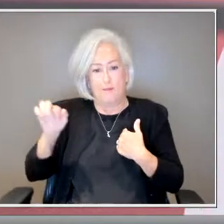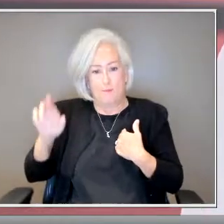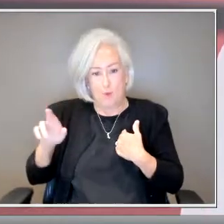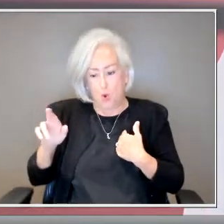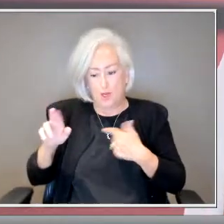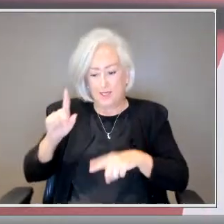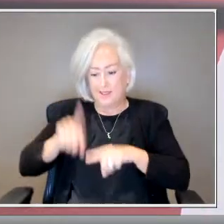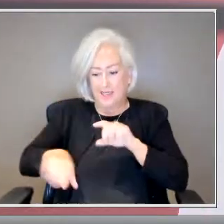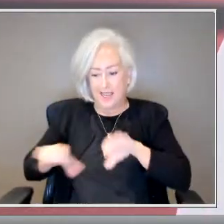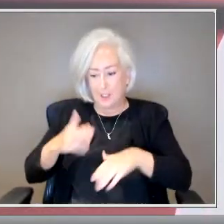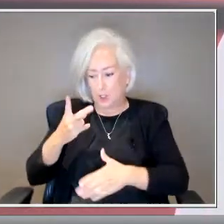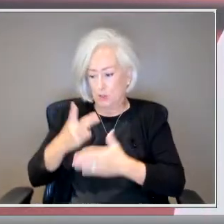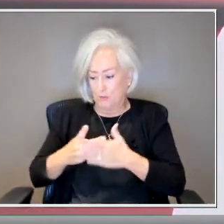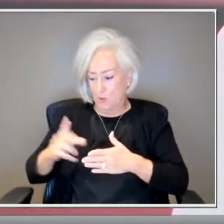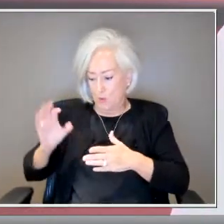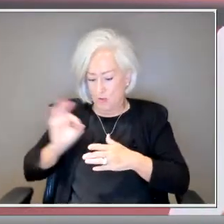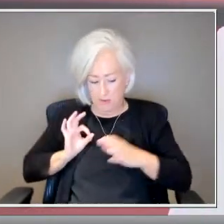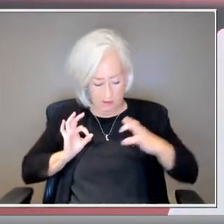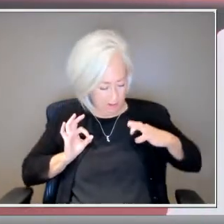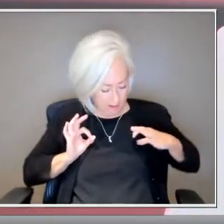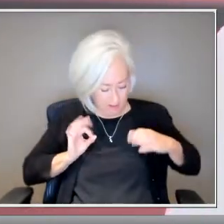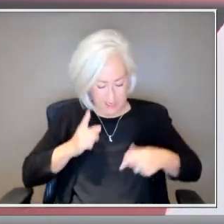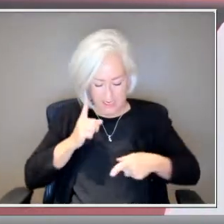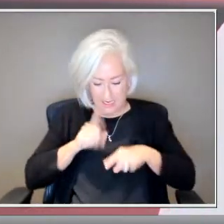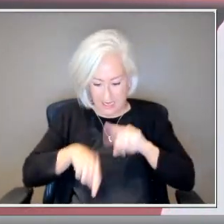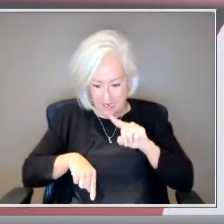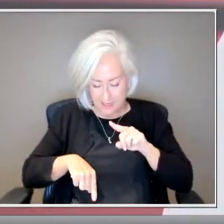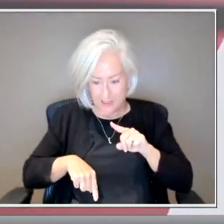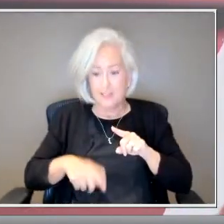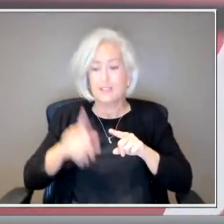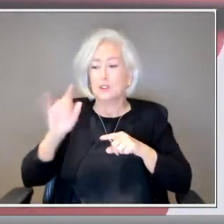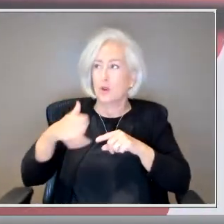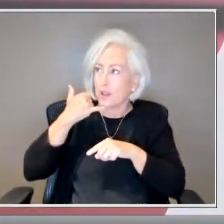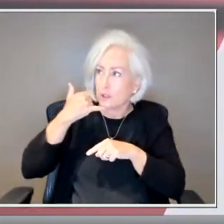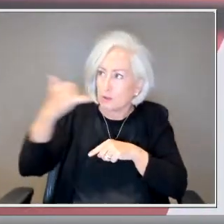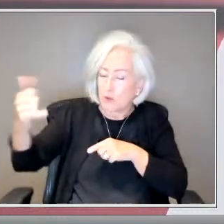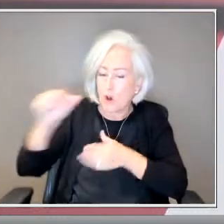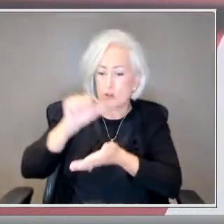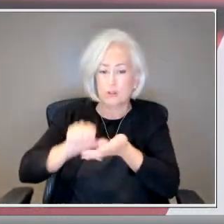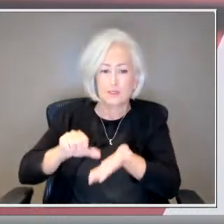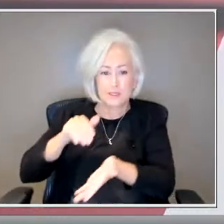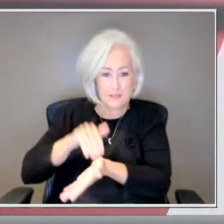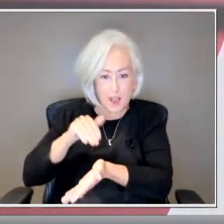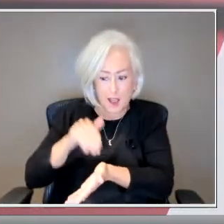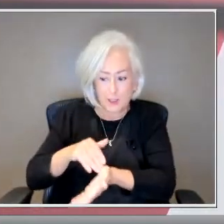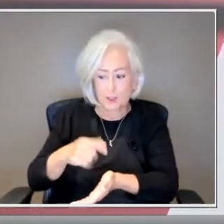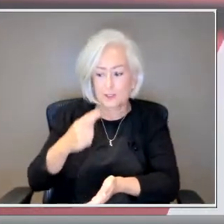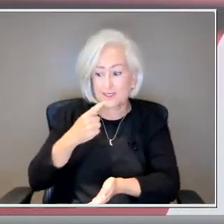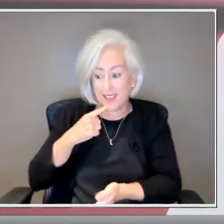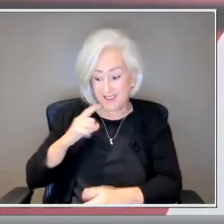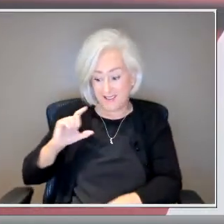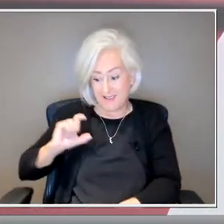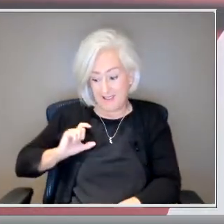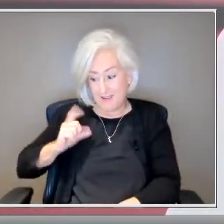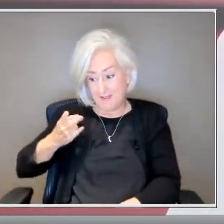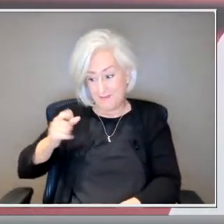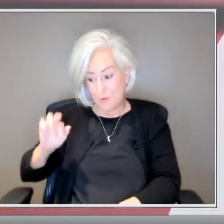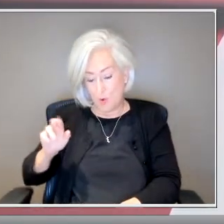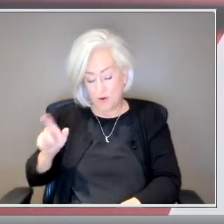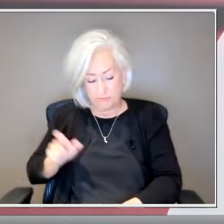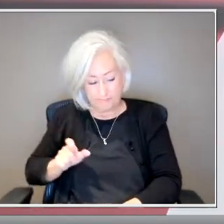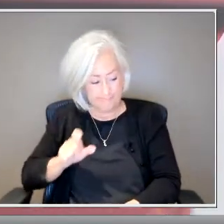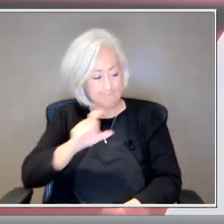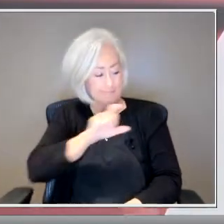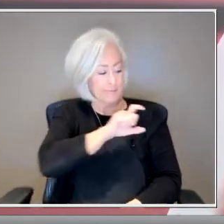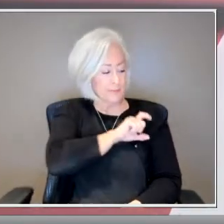because the port's on the right. So I had to call the surgeon, have them switch the port to the left over here because the radiation doesn't bother the